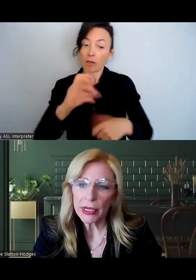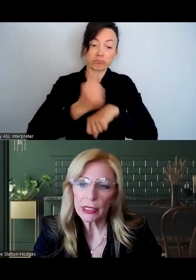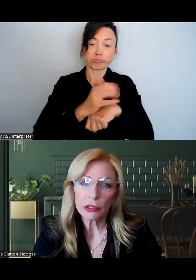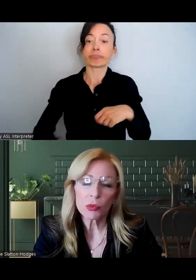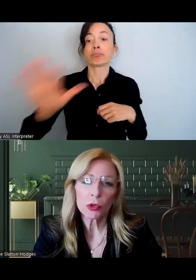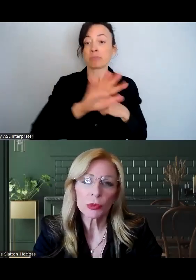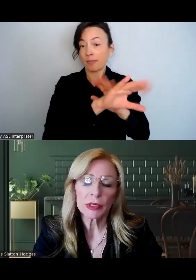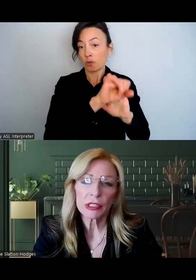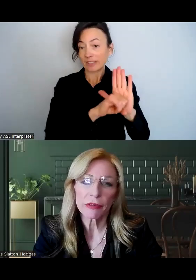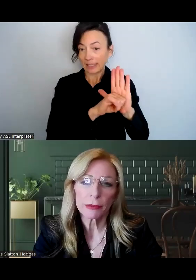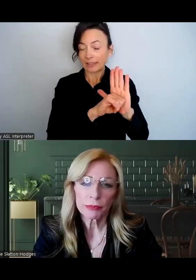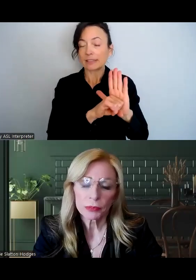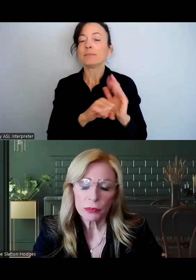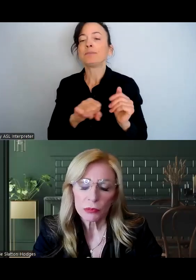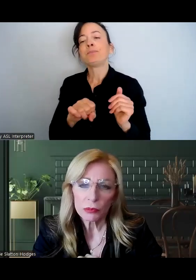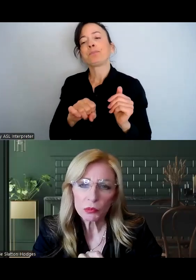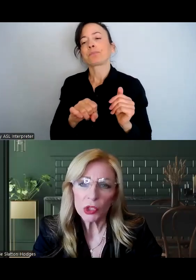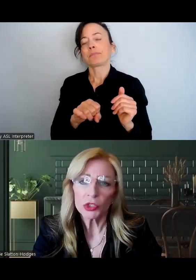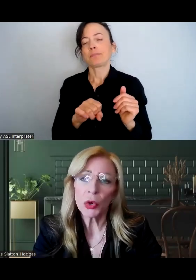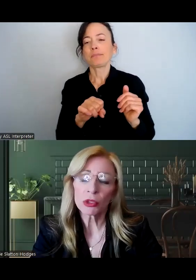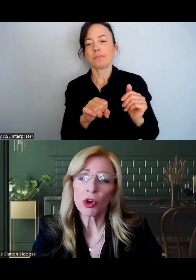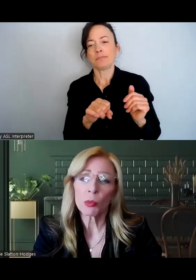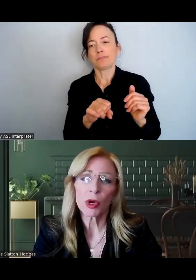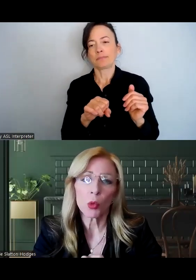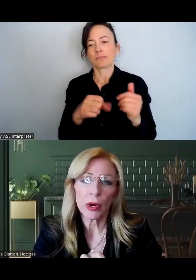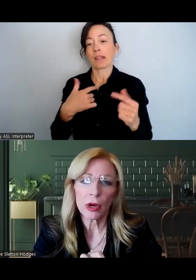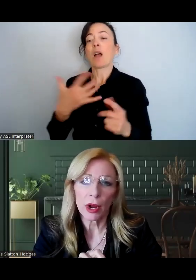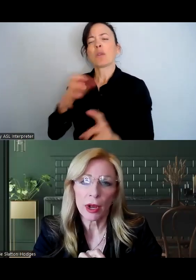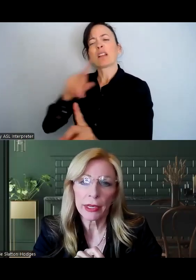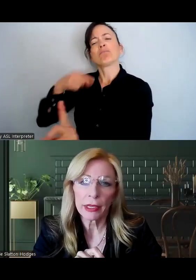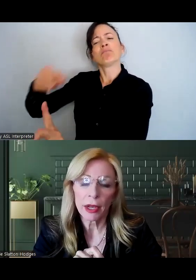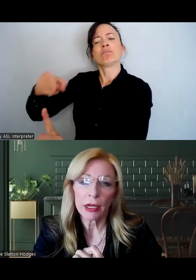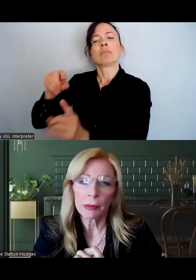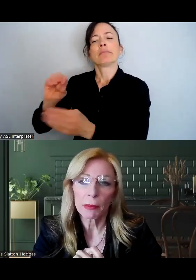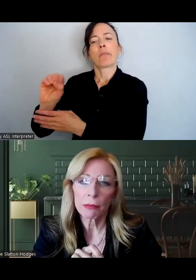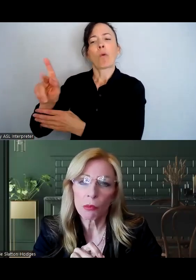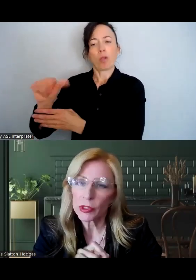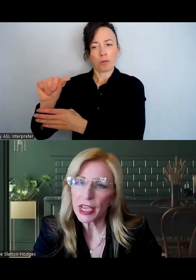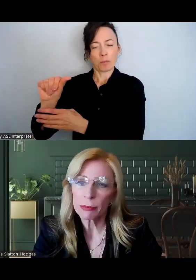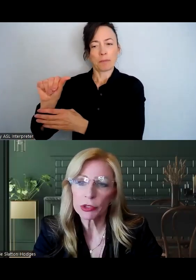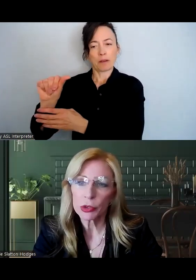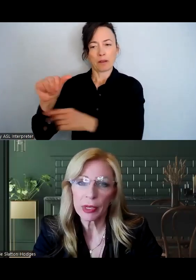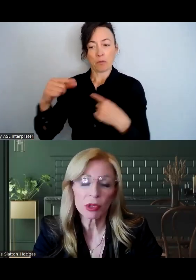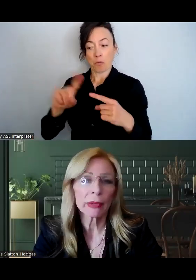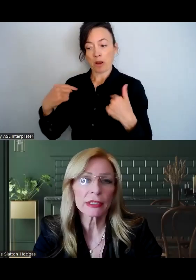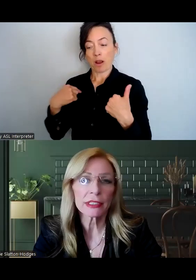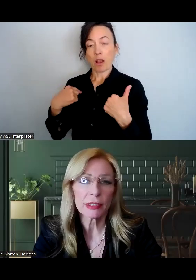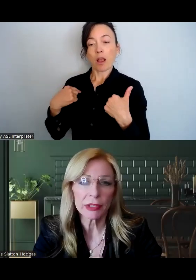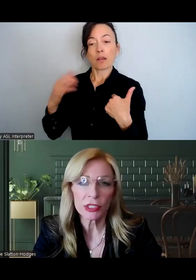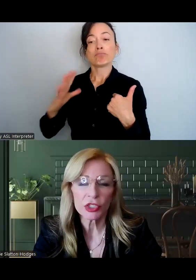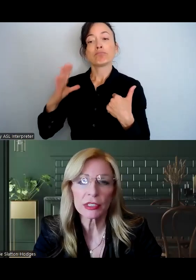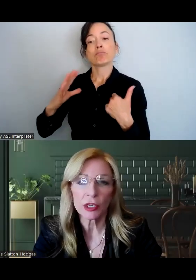I'm going to bring it a little more specific to Oklahoma, where I was able to